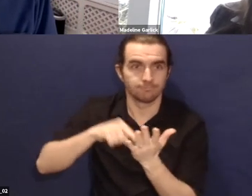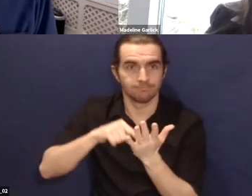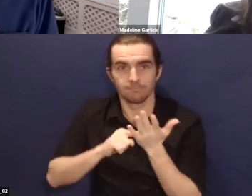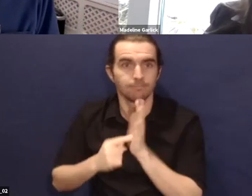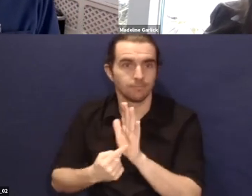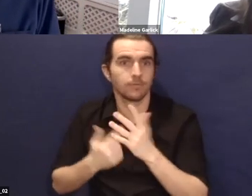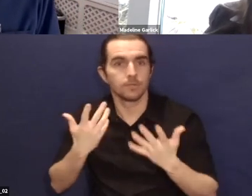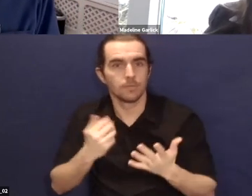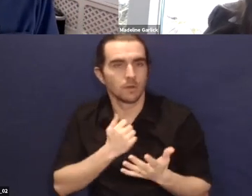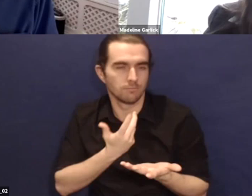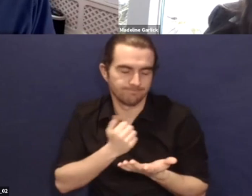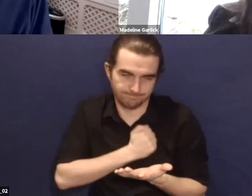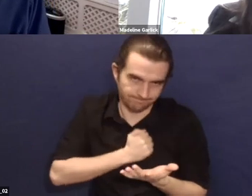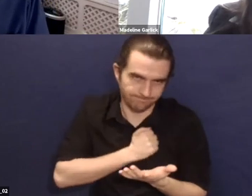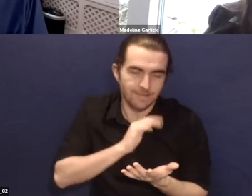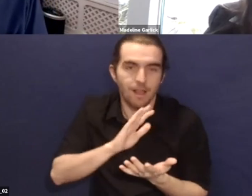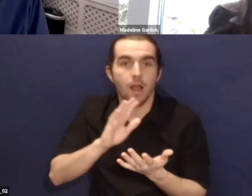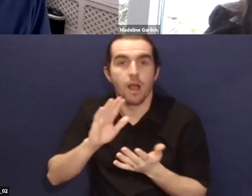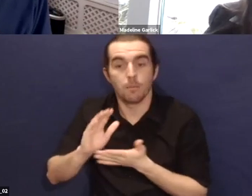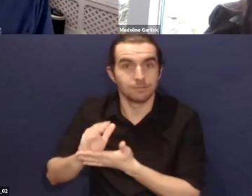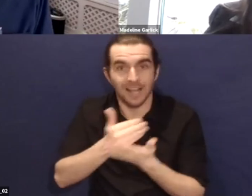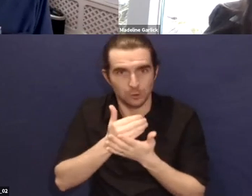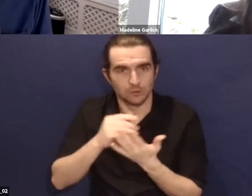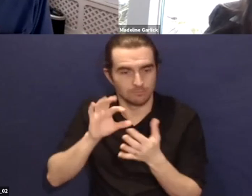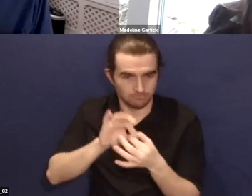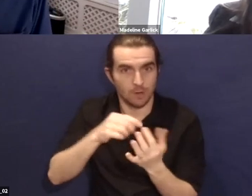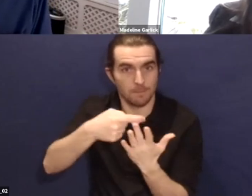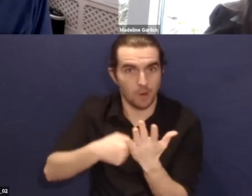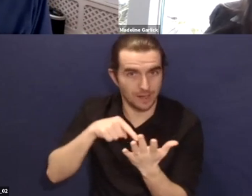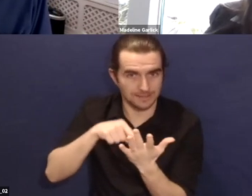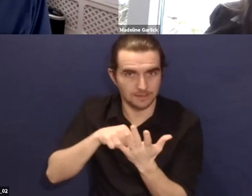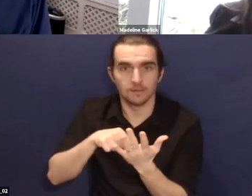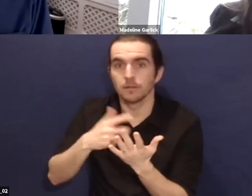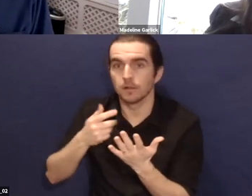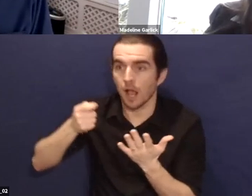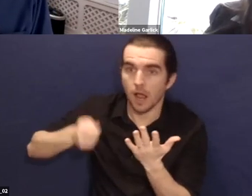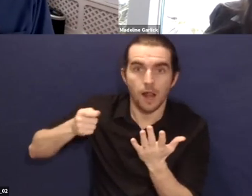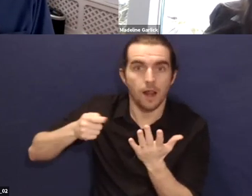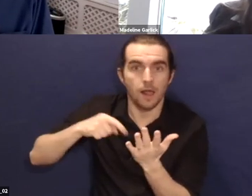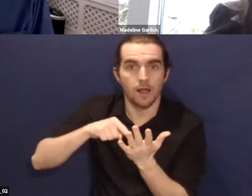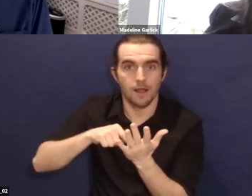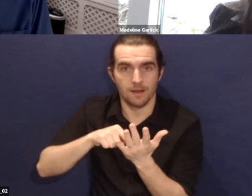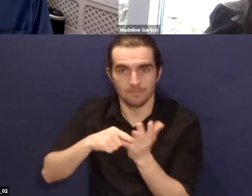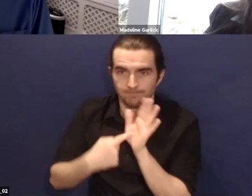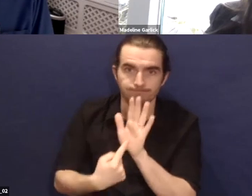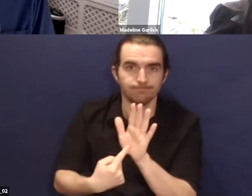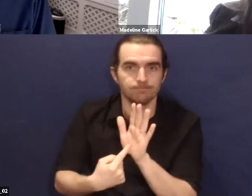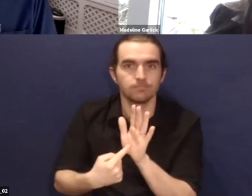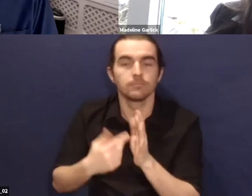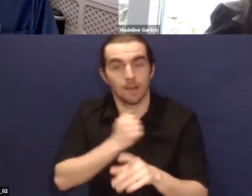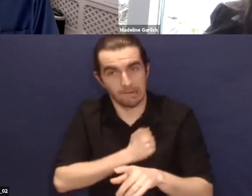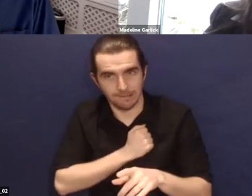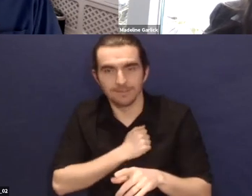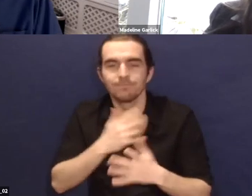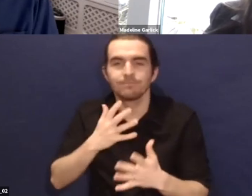think this has got to be the last question, okay, how much of your work means that you're trying to make